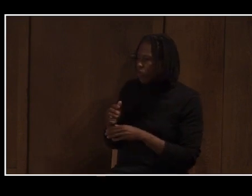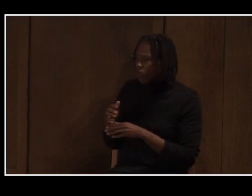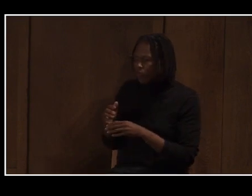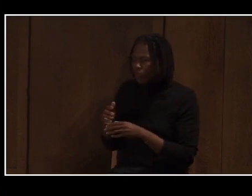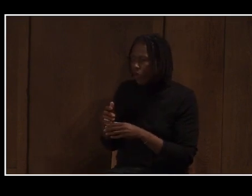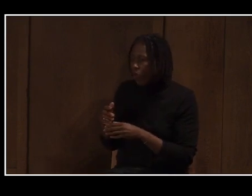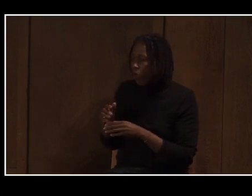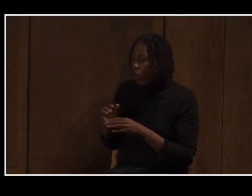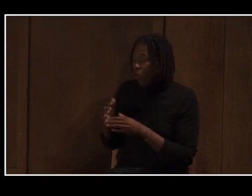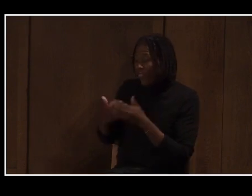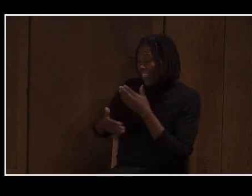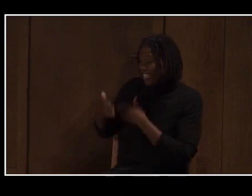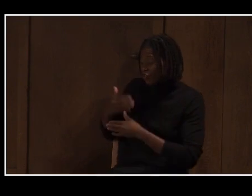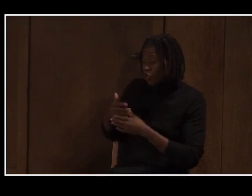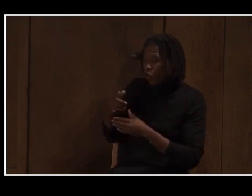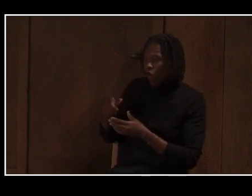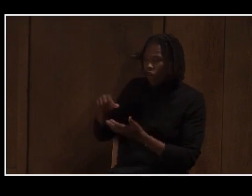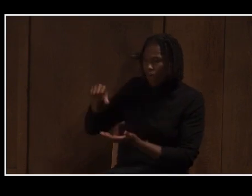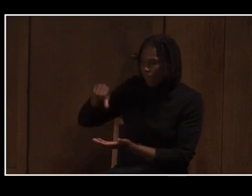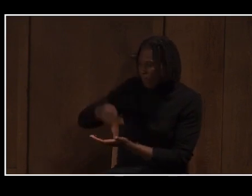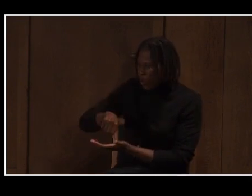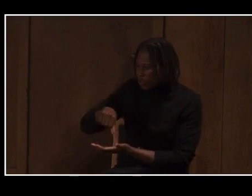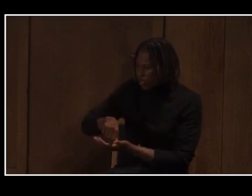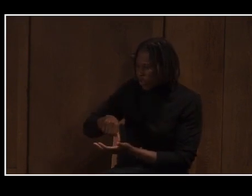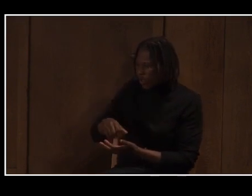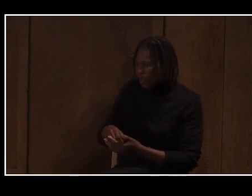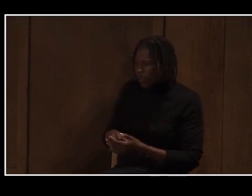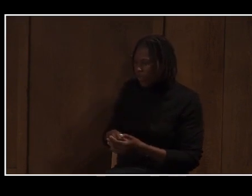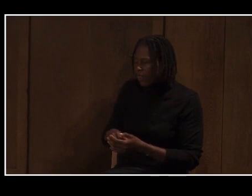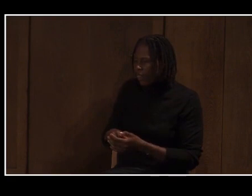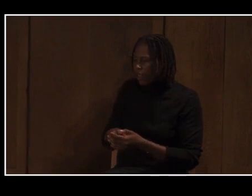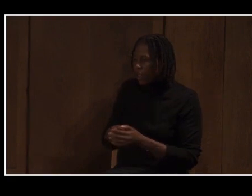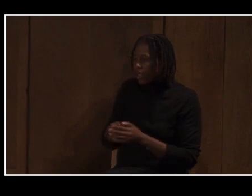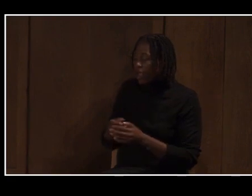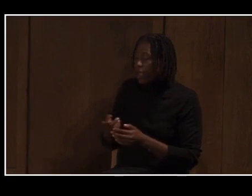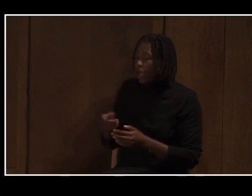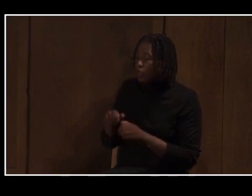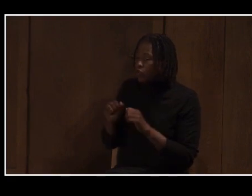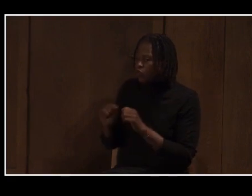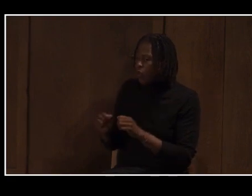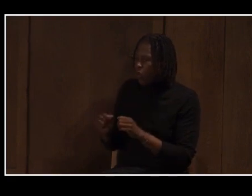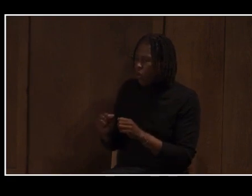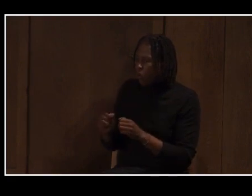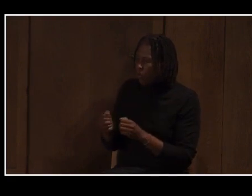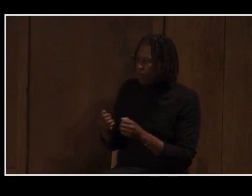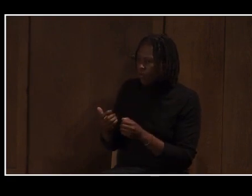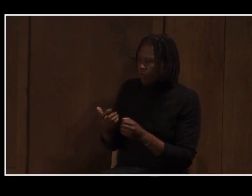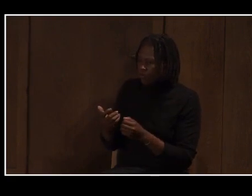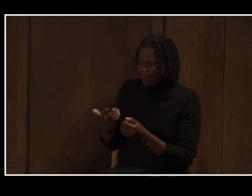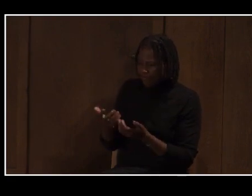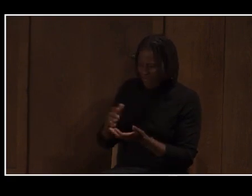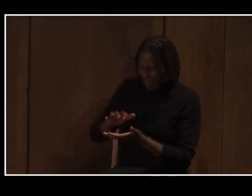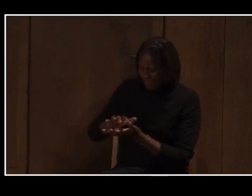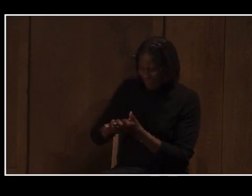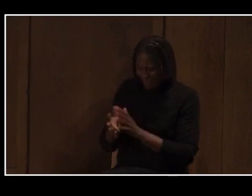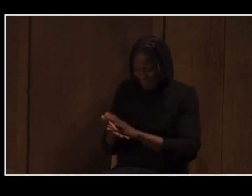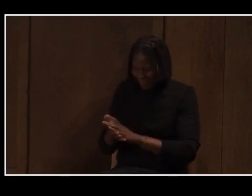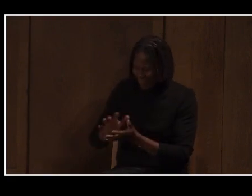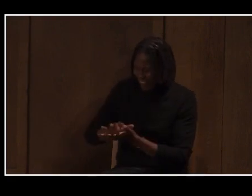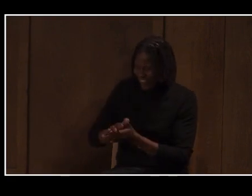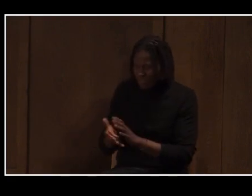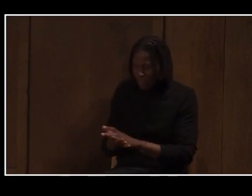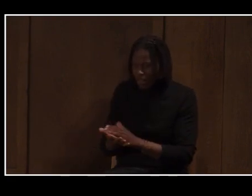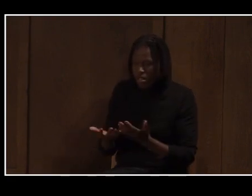Persia, and of course your physical work with Lemons is all